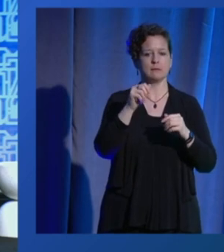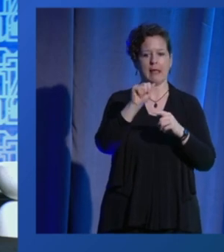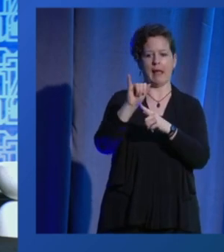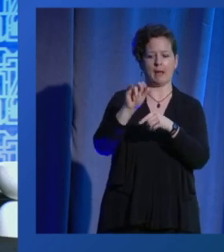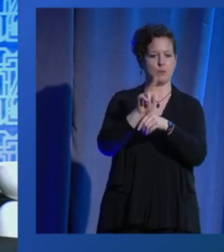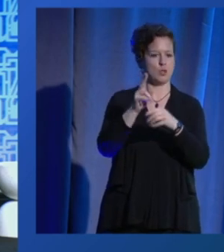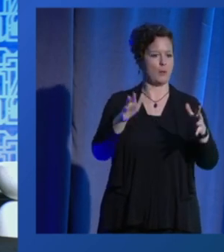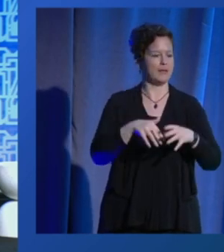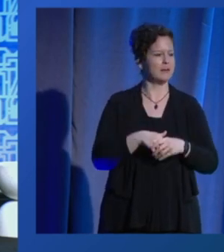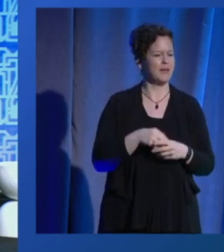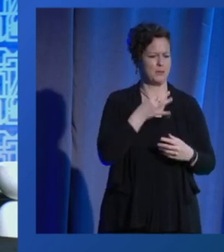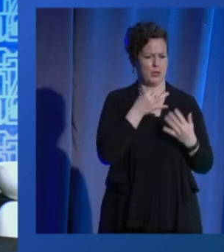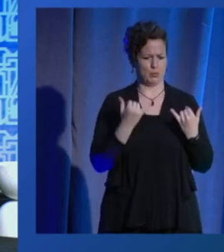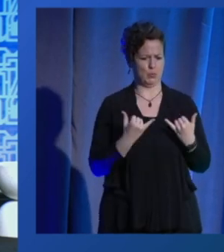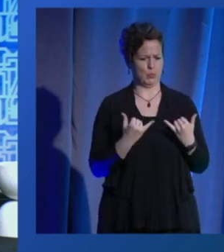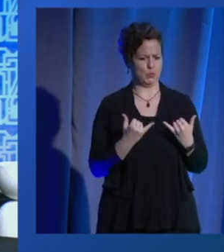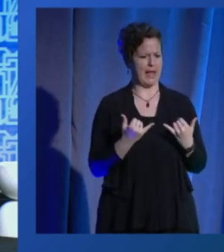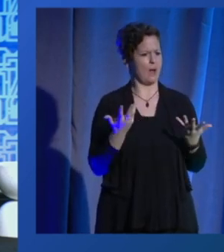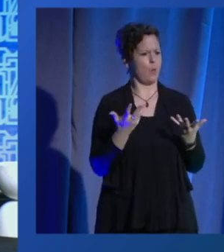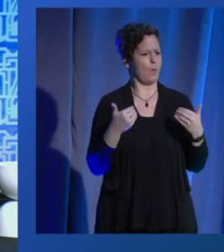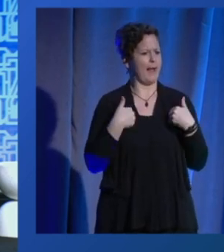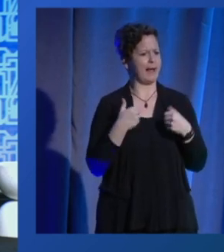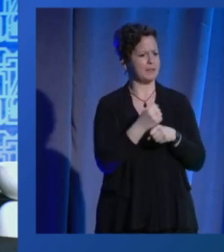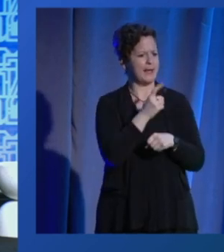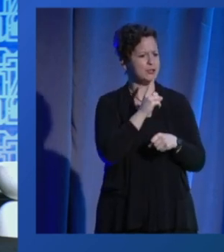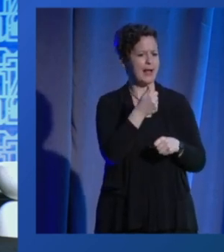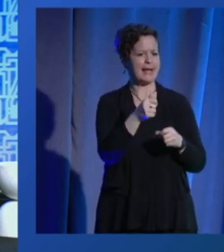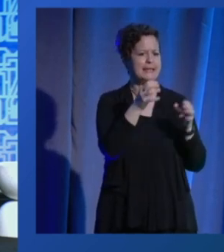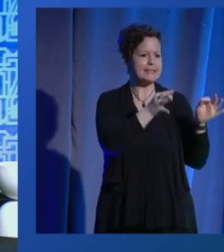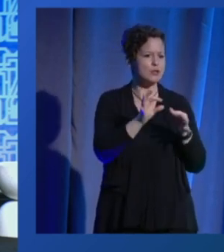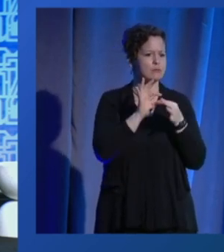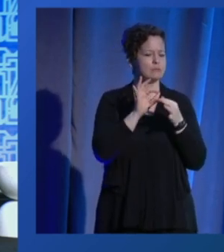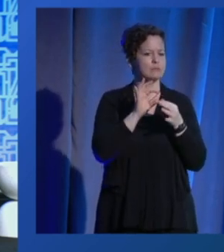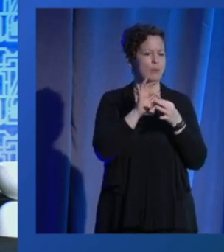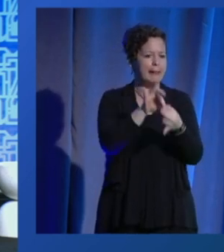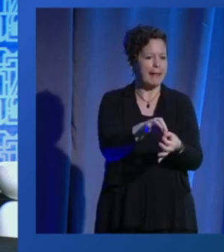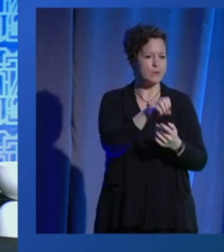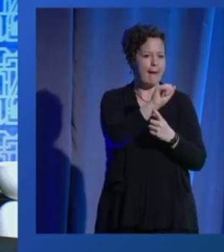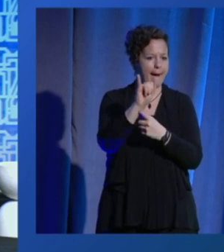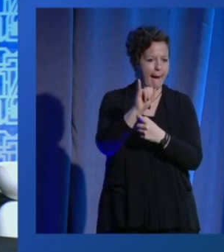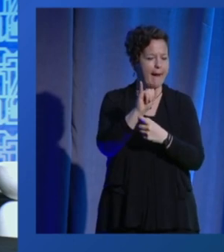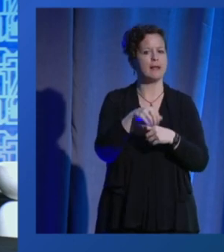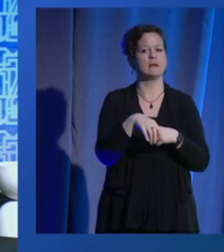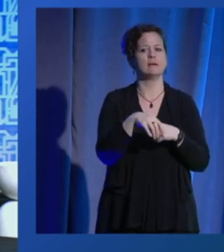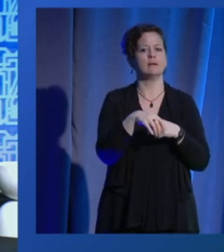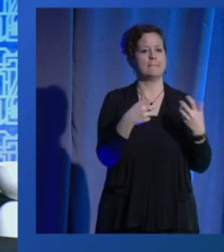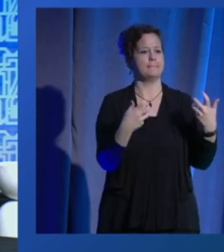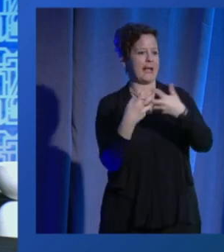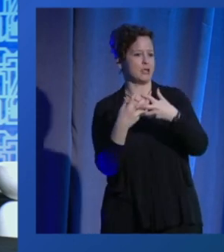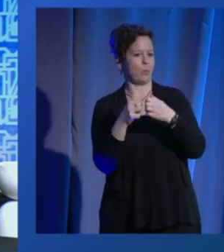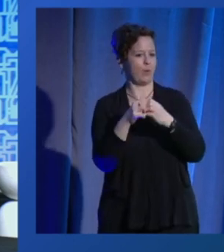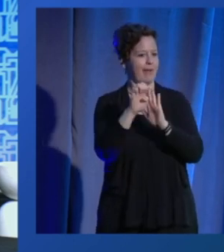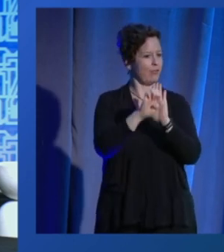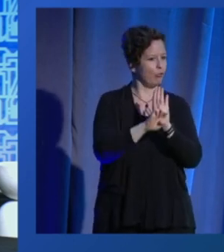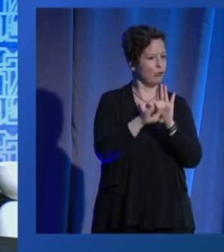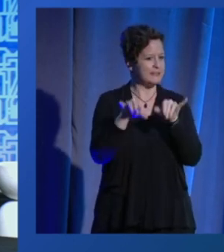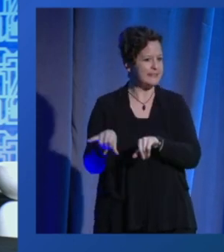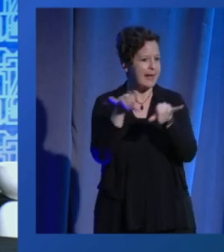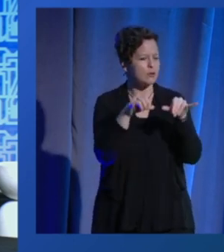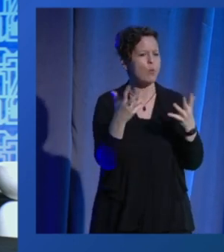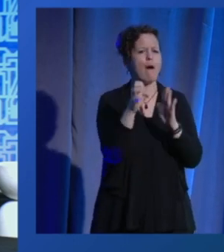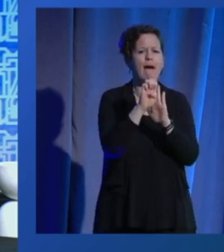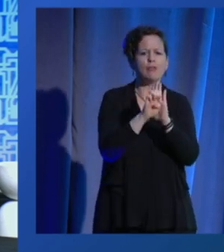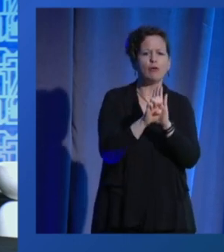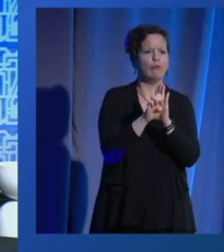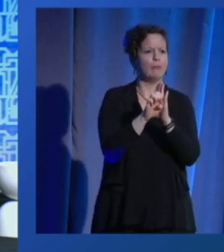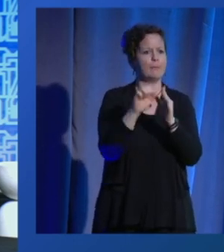available to today to ensure that decisions driven or influenced by AI align with those ethical standards what are the ethical practices that are being